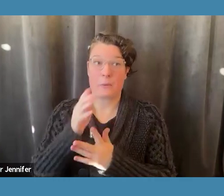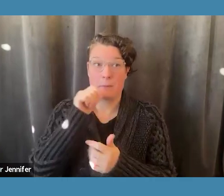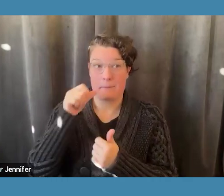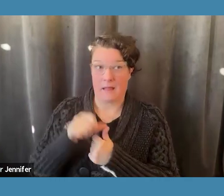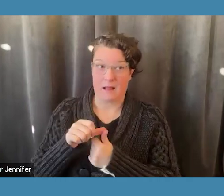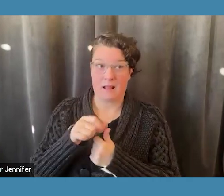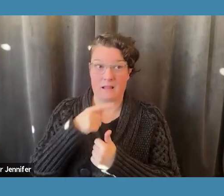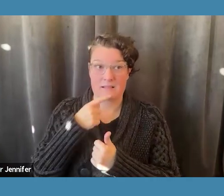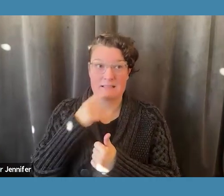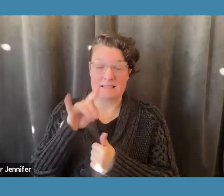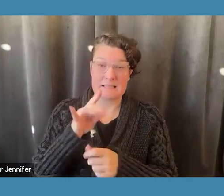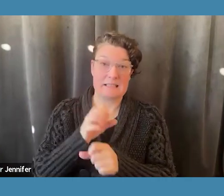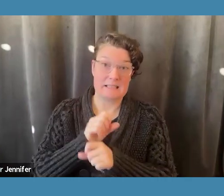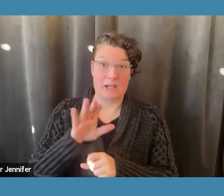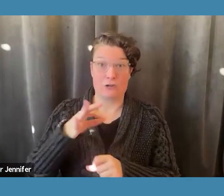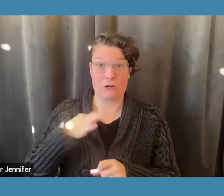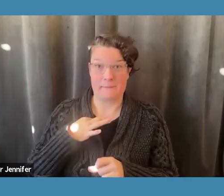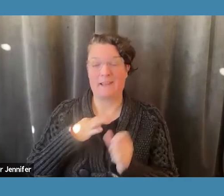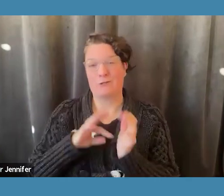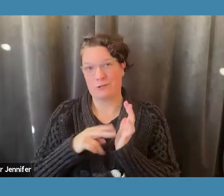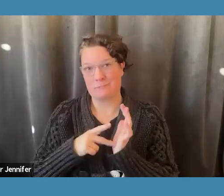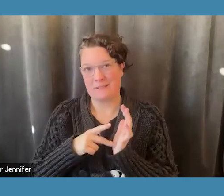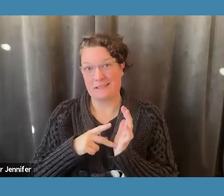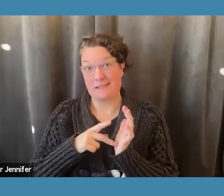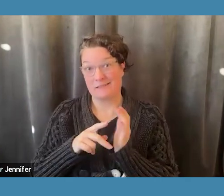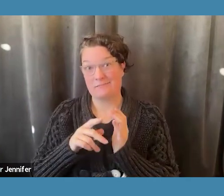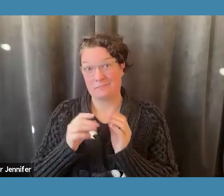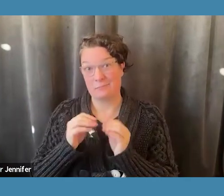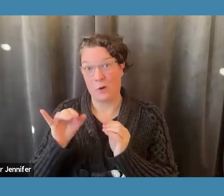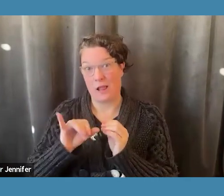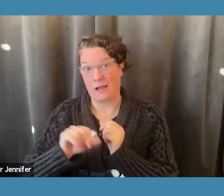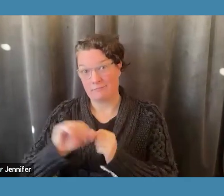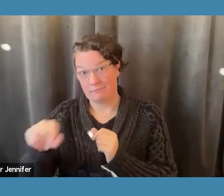saying, we've got your application. So it's going to take a few more days to get back to you.